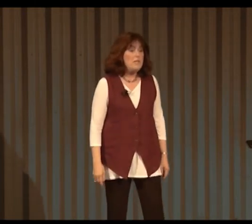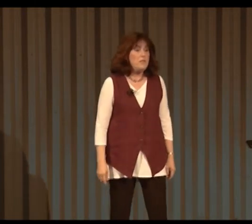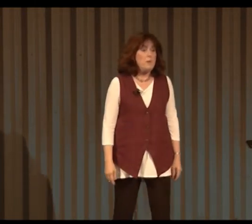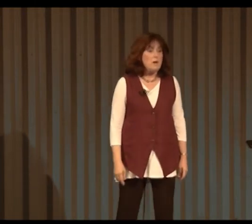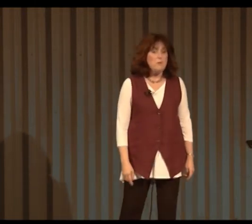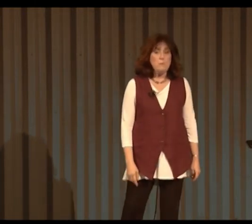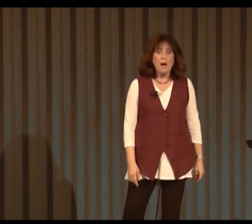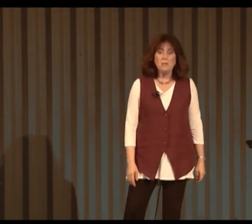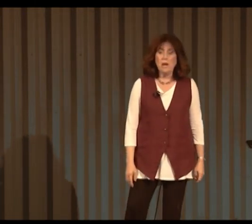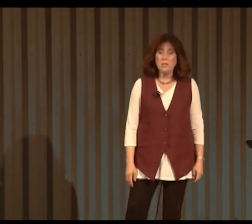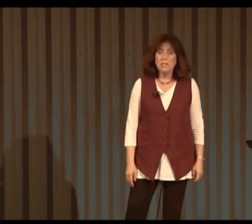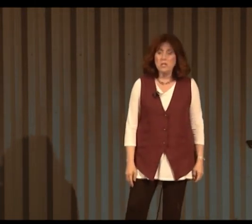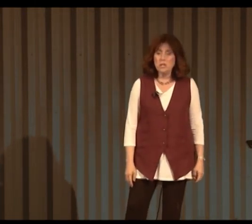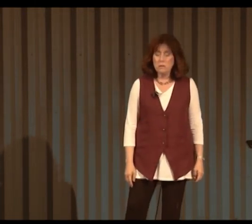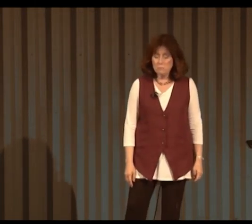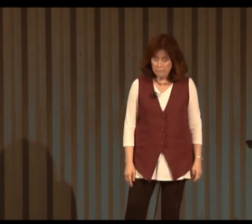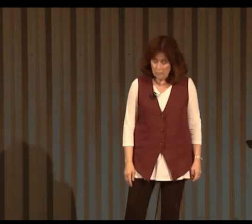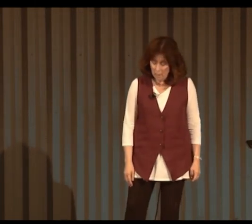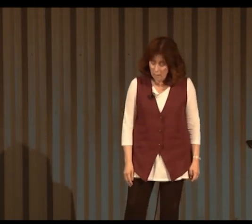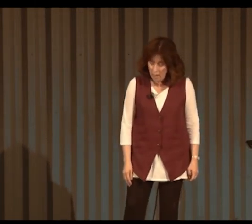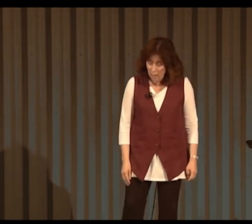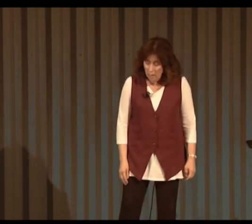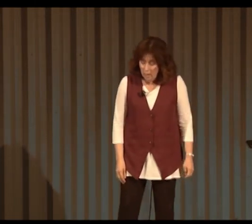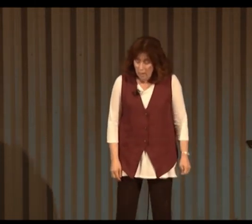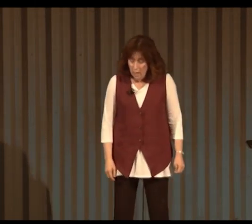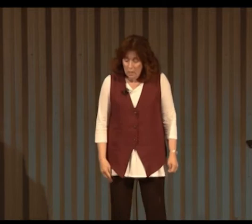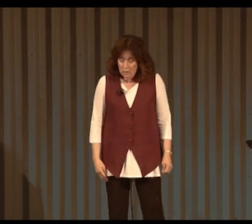the woman at the bottom of the pile got an itch.